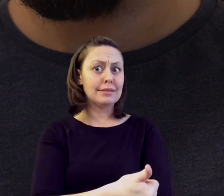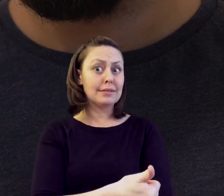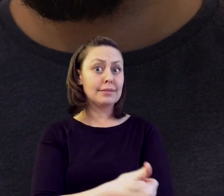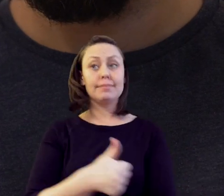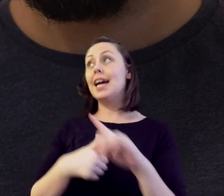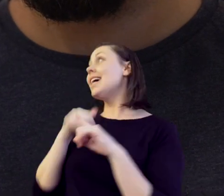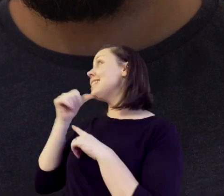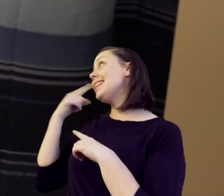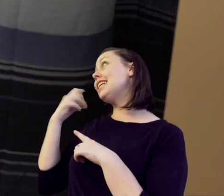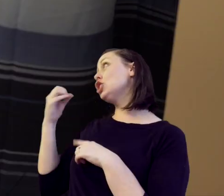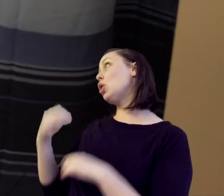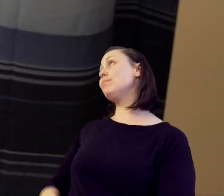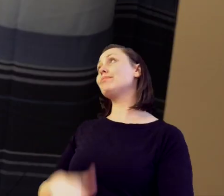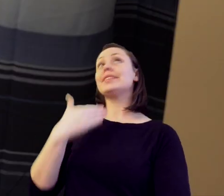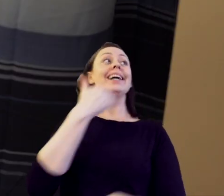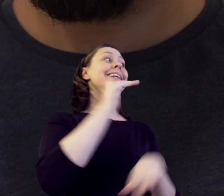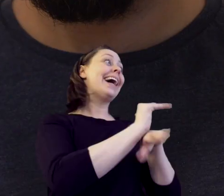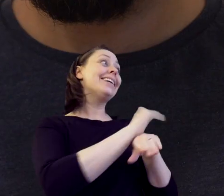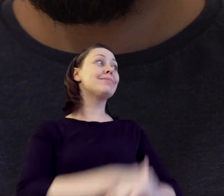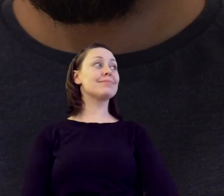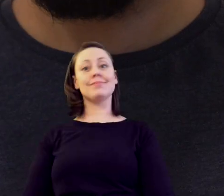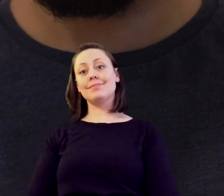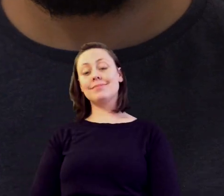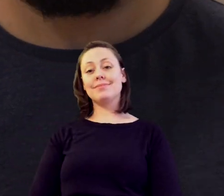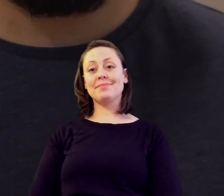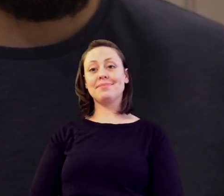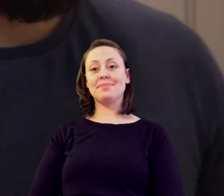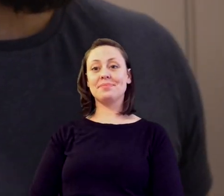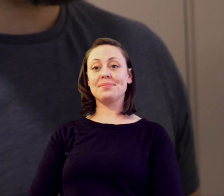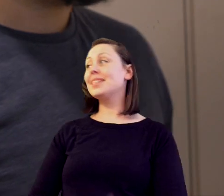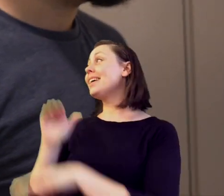I guess not. Didn't think so. Night.